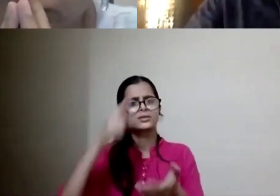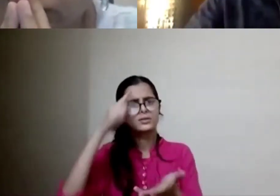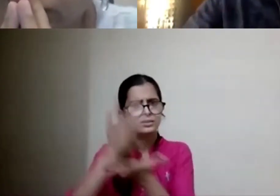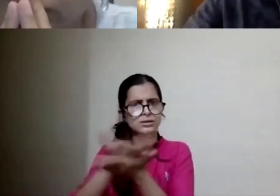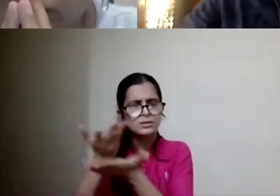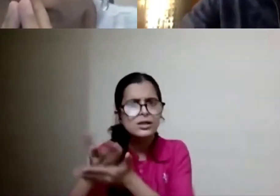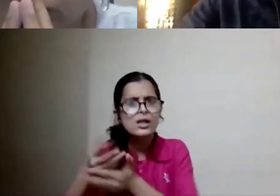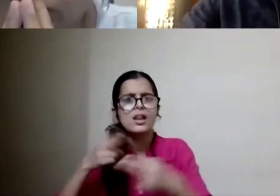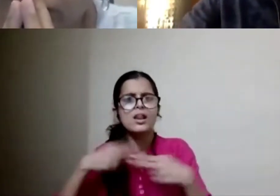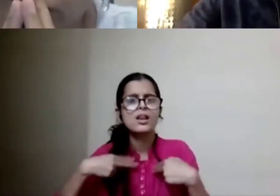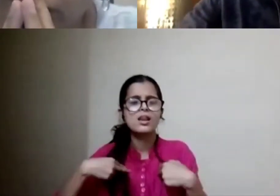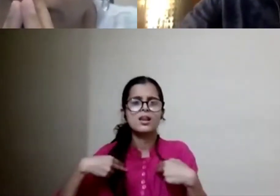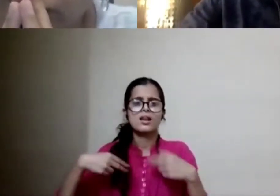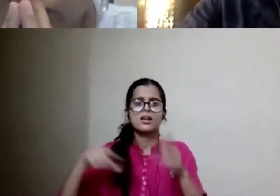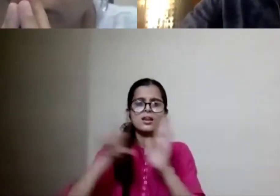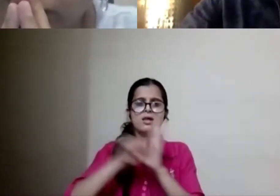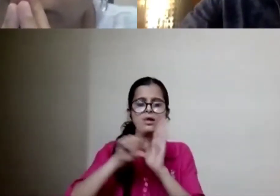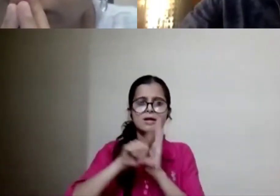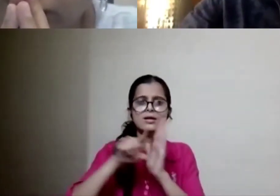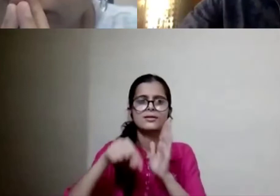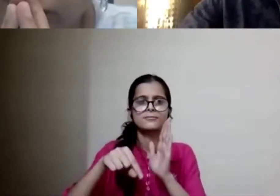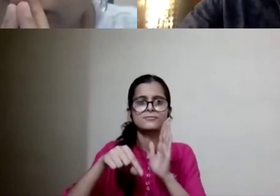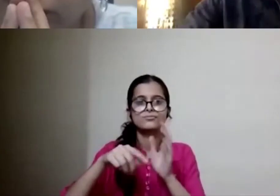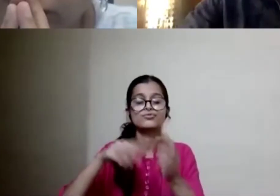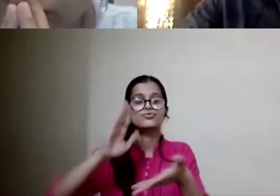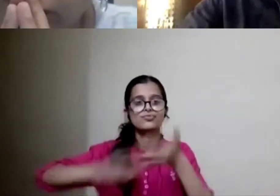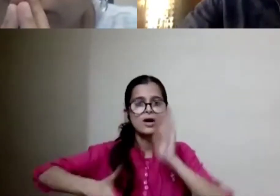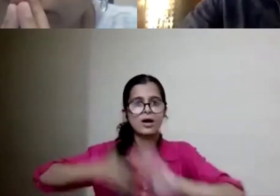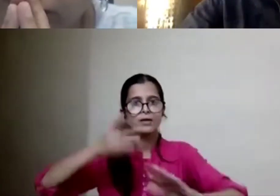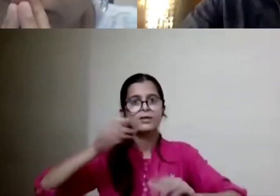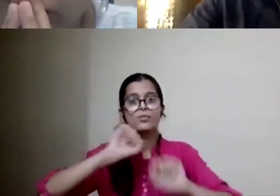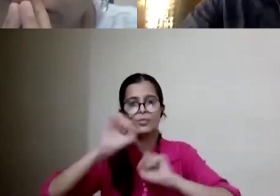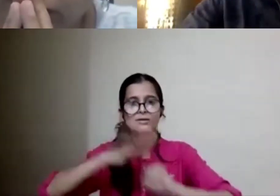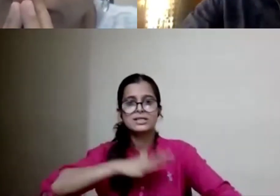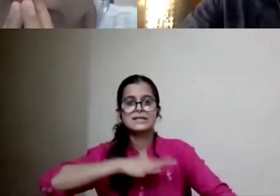to a terminology that translates into divine persons